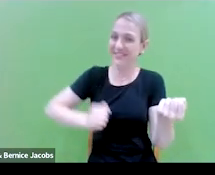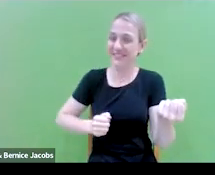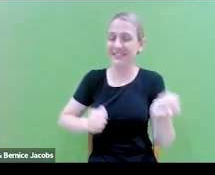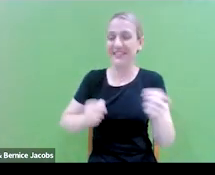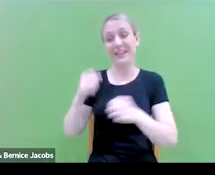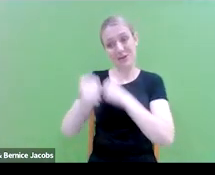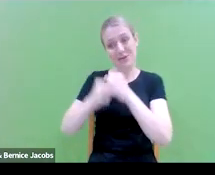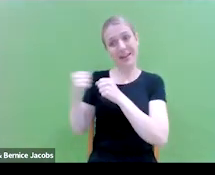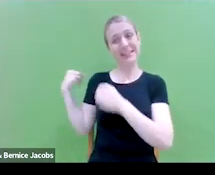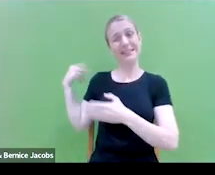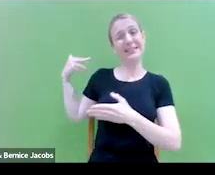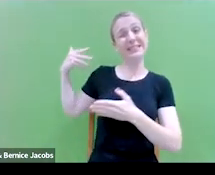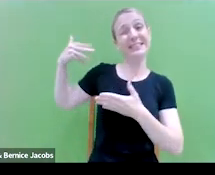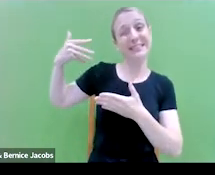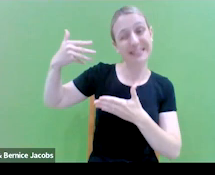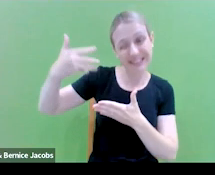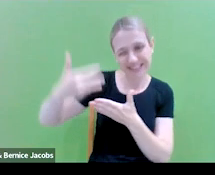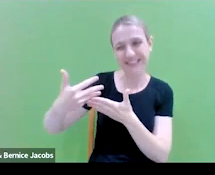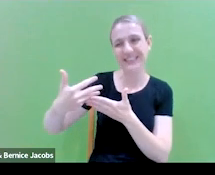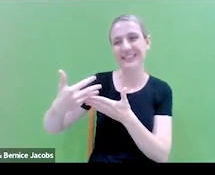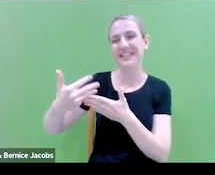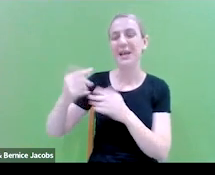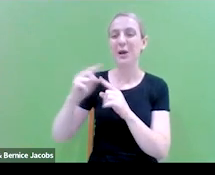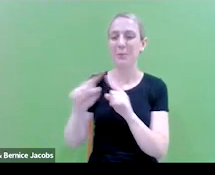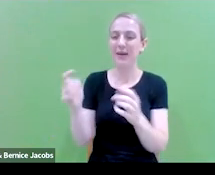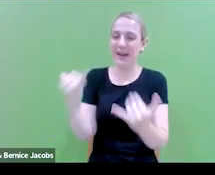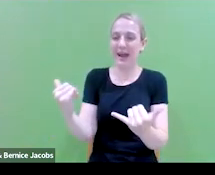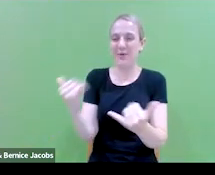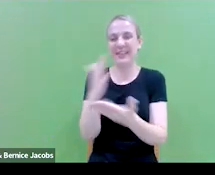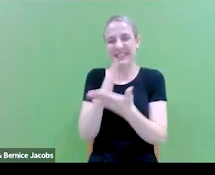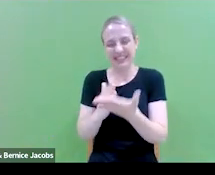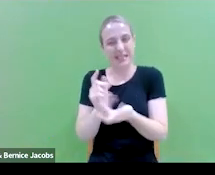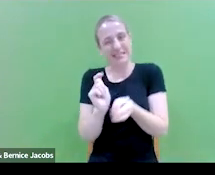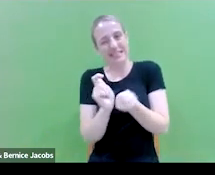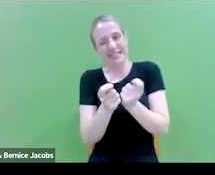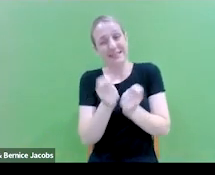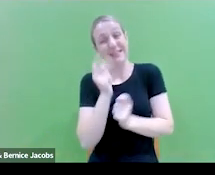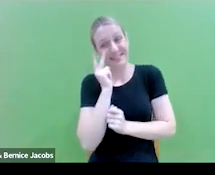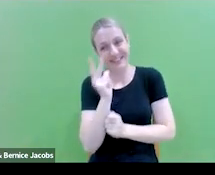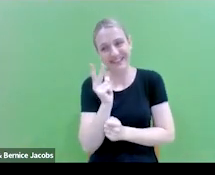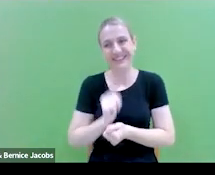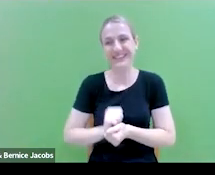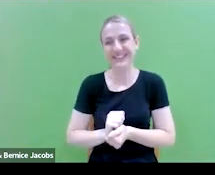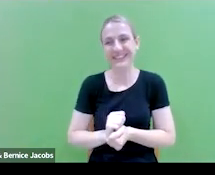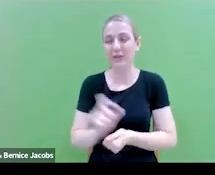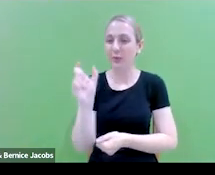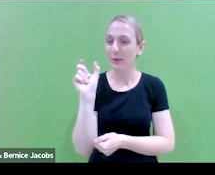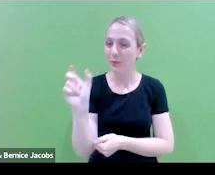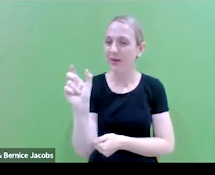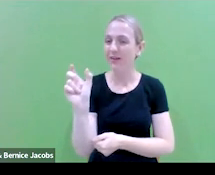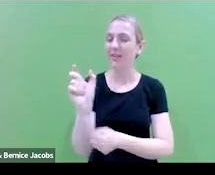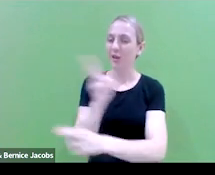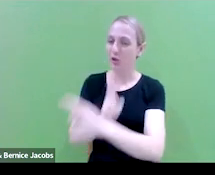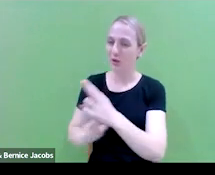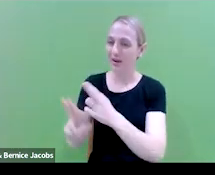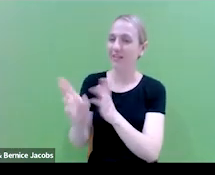journey, but we are finally starting to get somewhere. But the term and the definition of universal